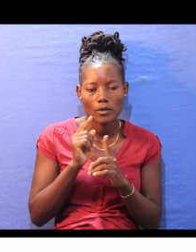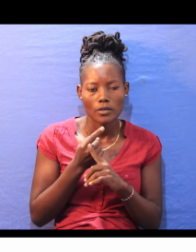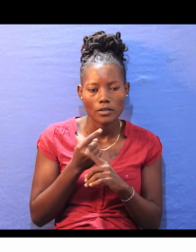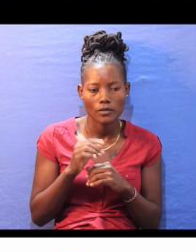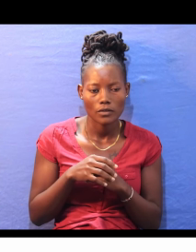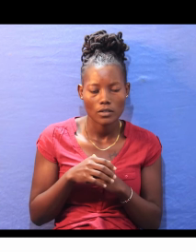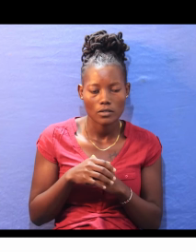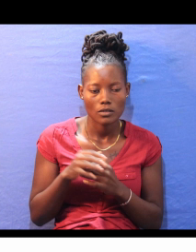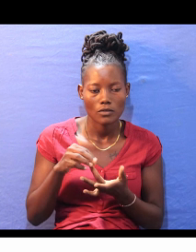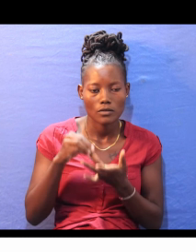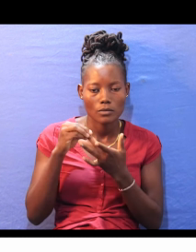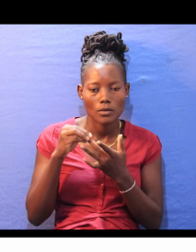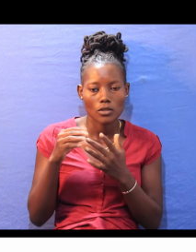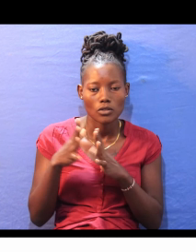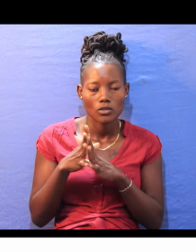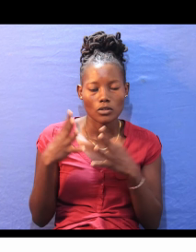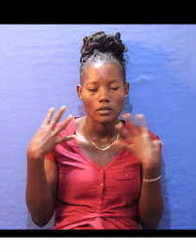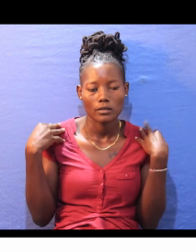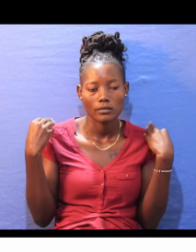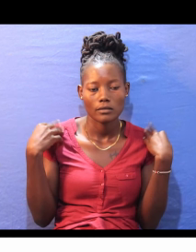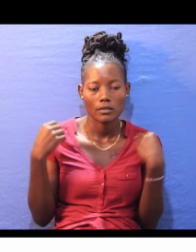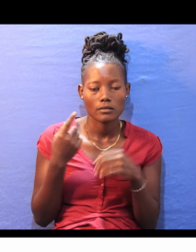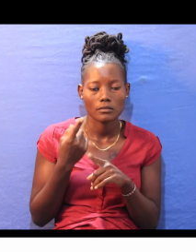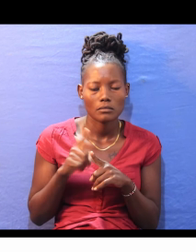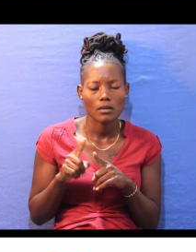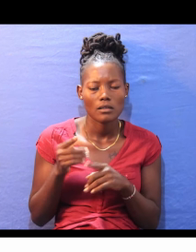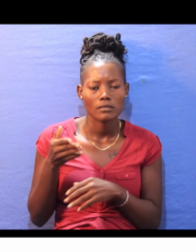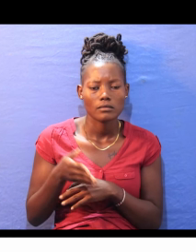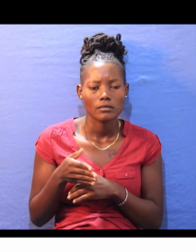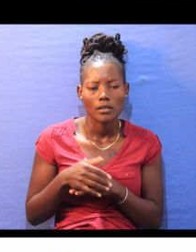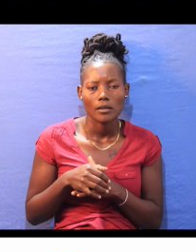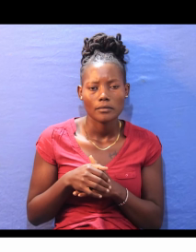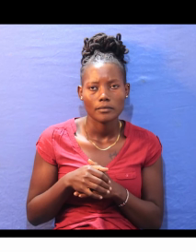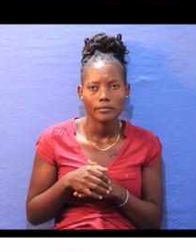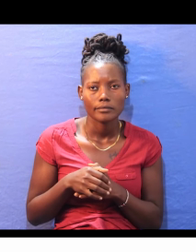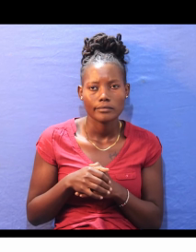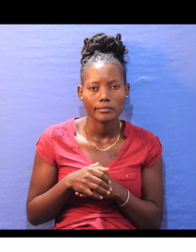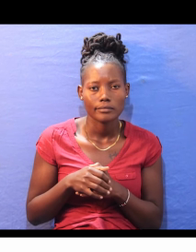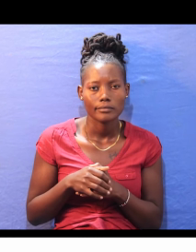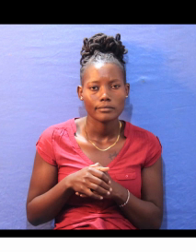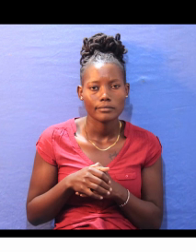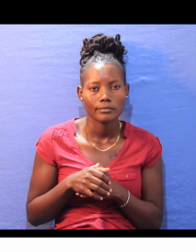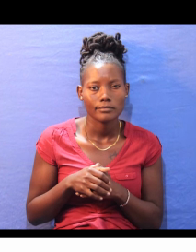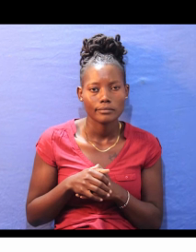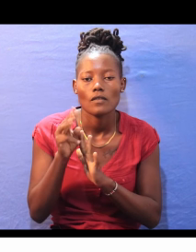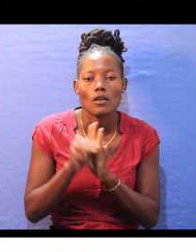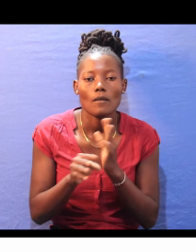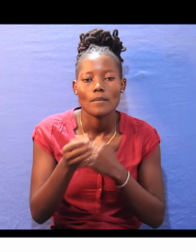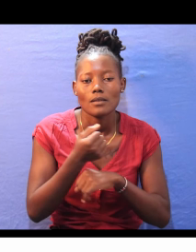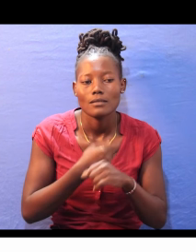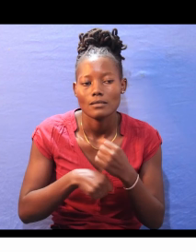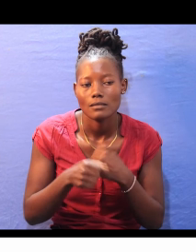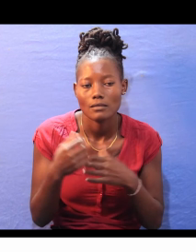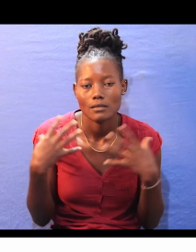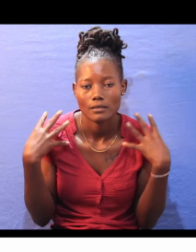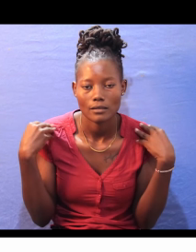types of exercises in a few minutes. But here, with the special development exercises, competition